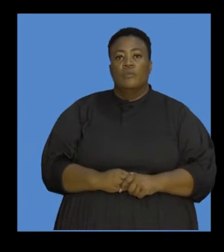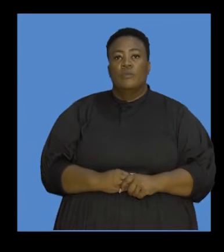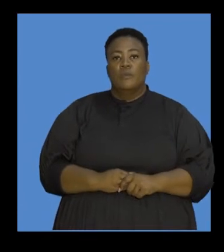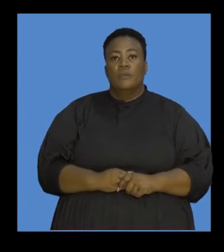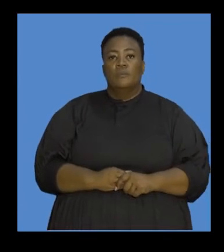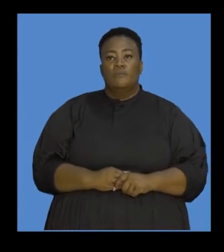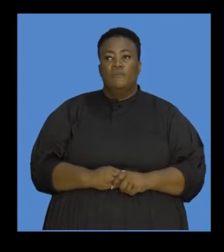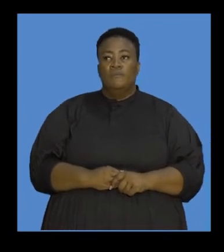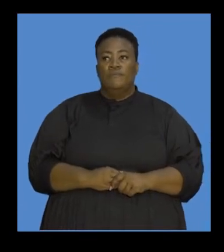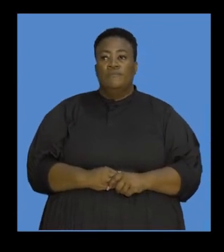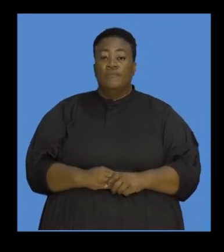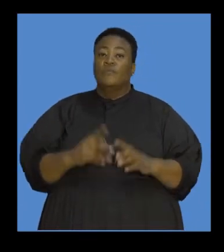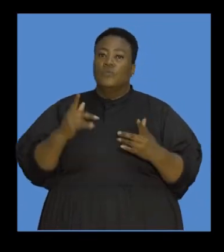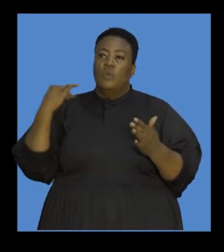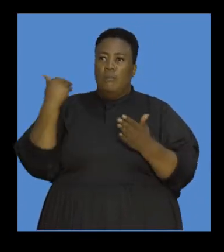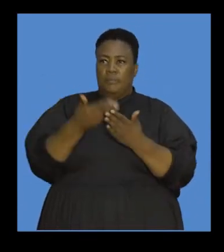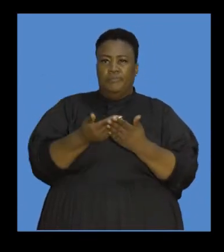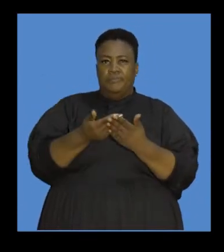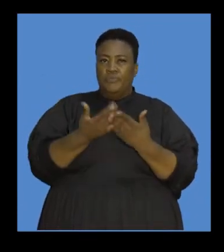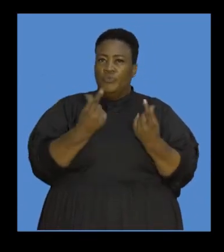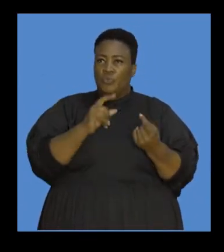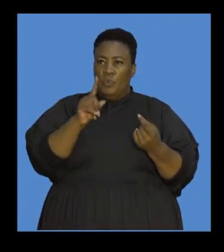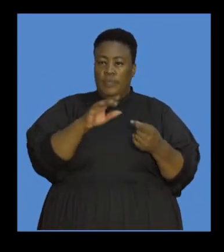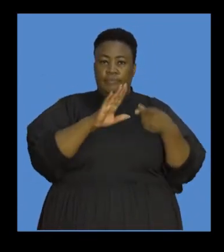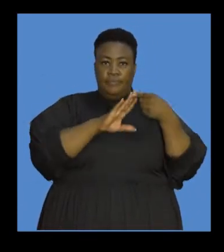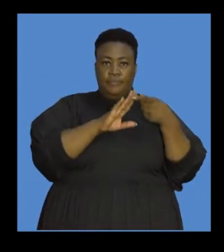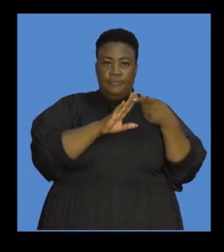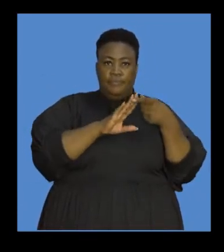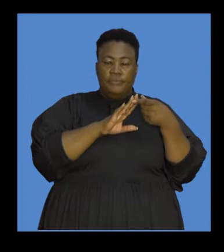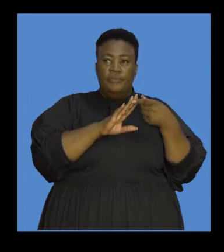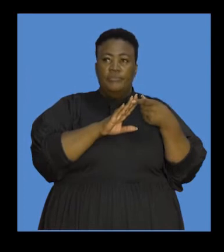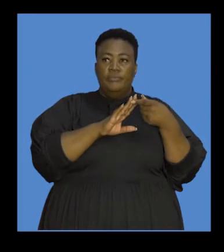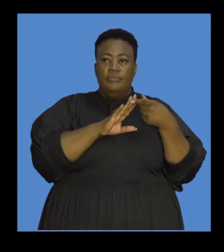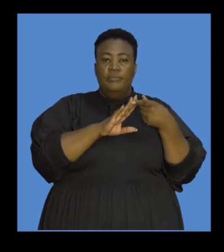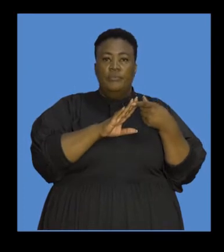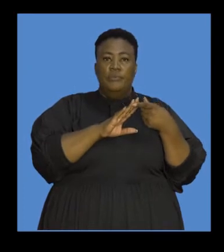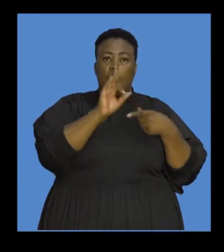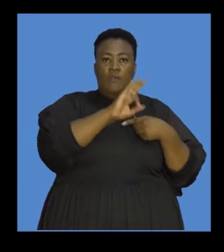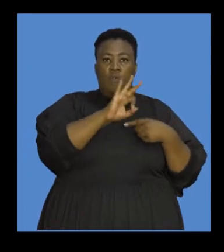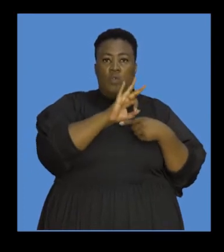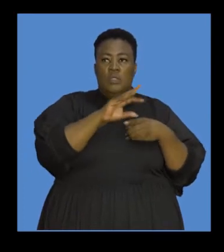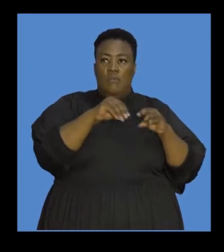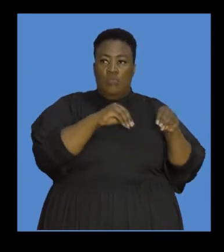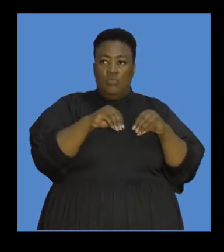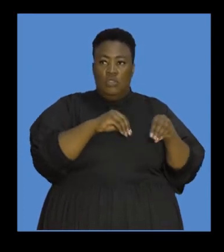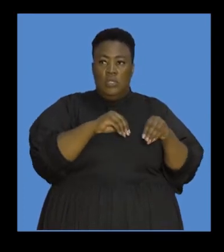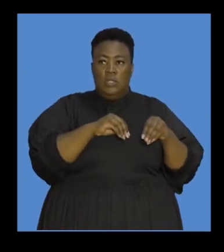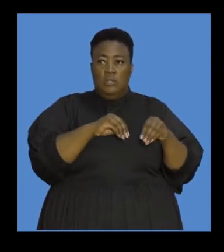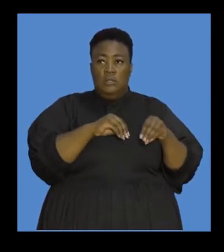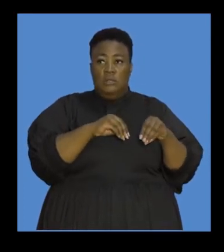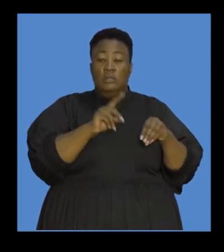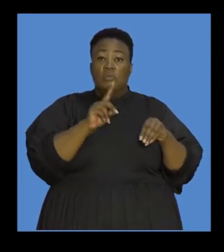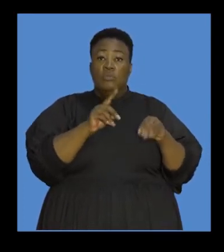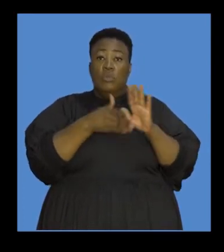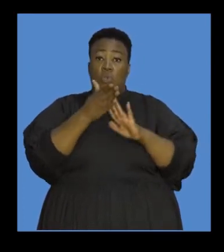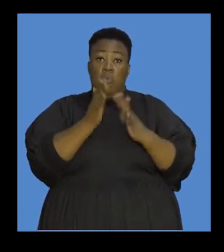So, what have we done so far? We've looked at force and motion. In the next, we're going to